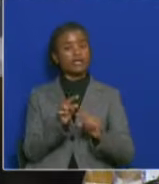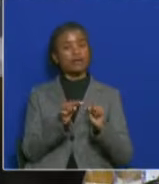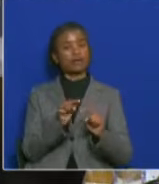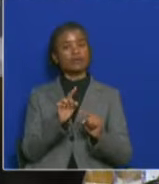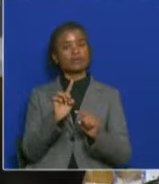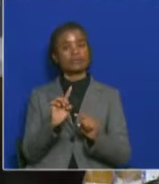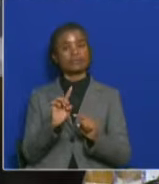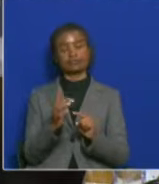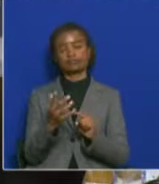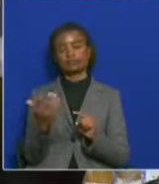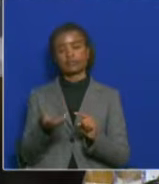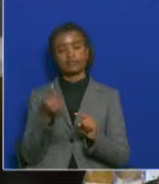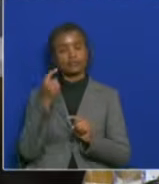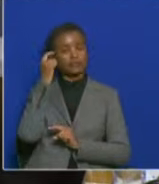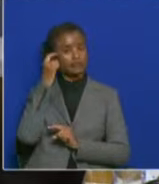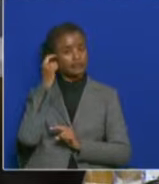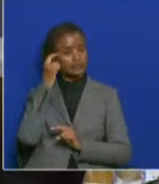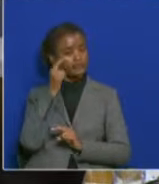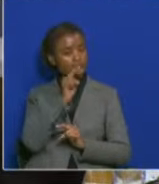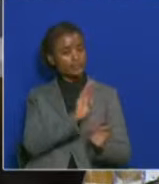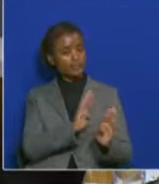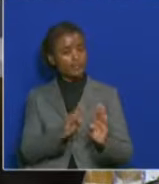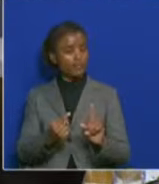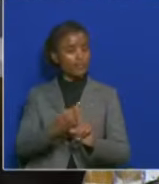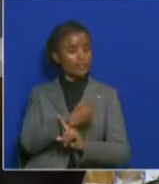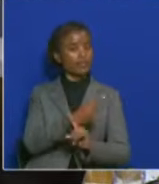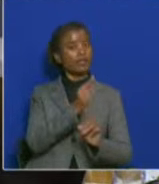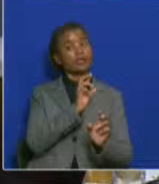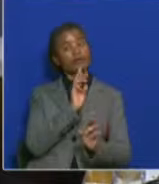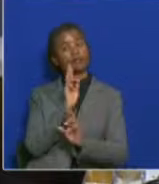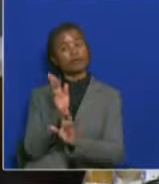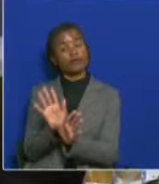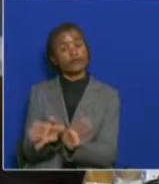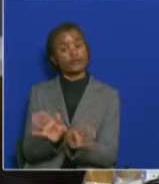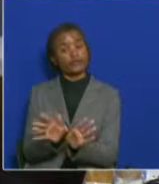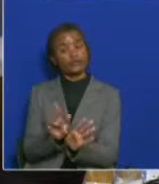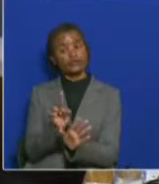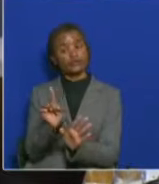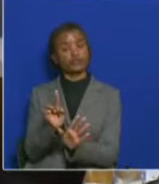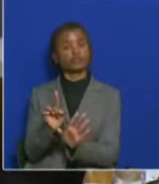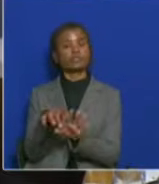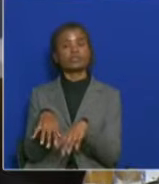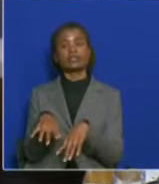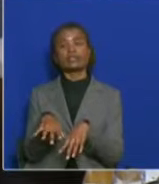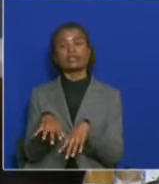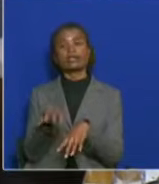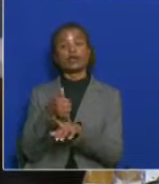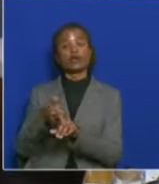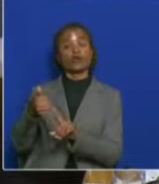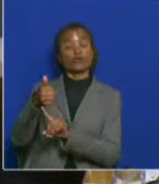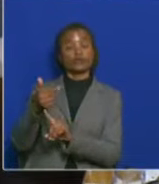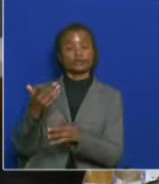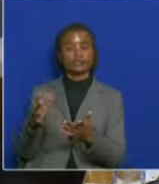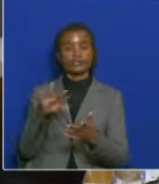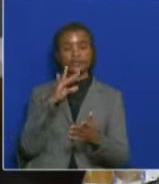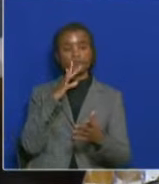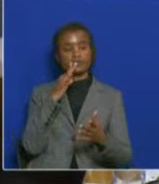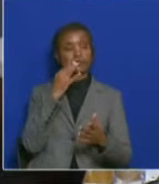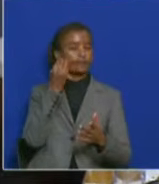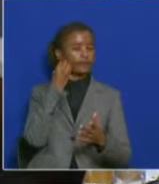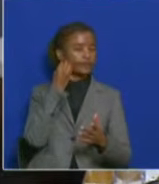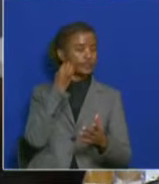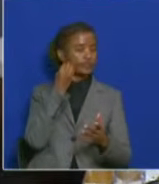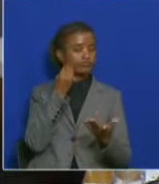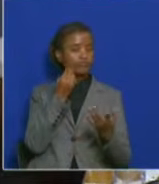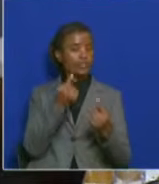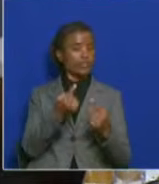the relevant authorities. There is nothing improper in providing information to SARS,